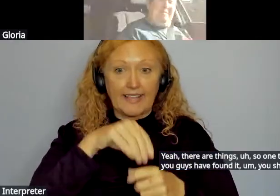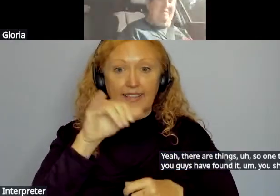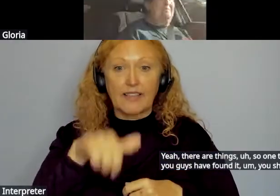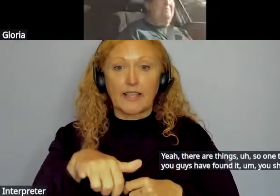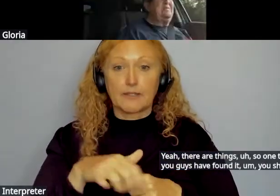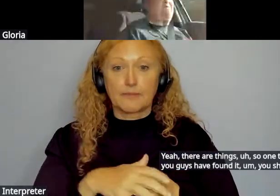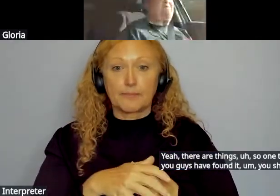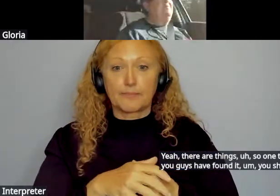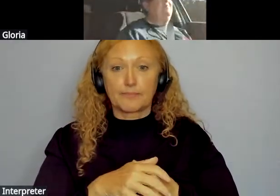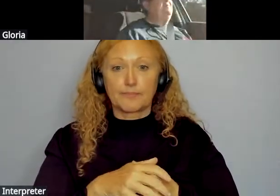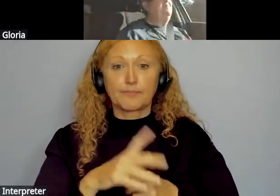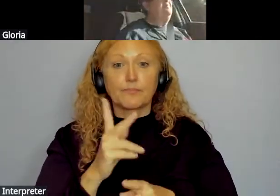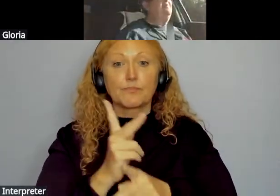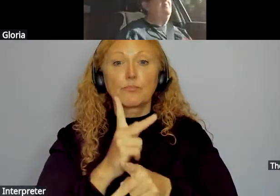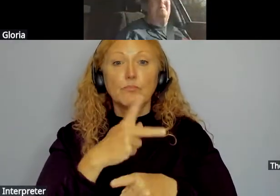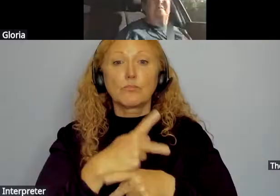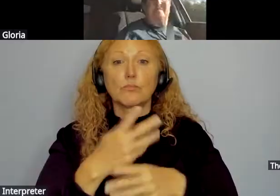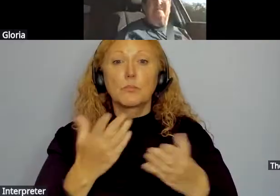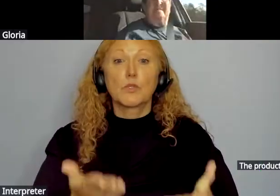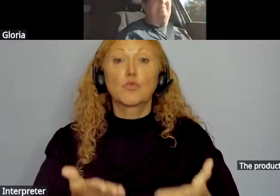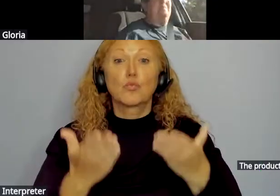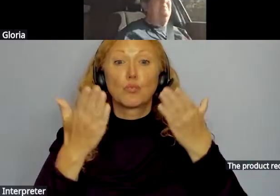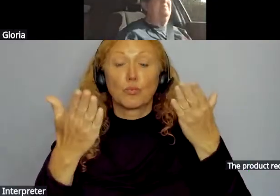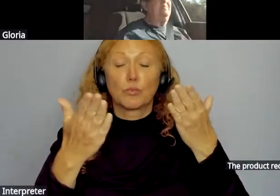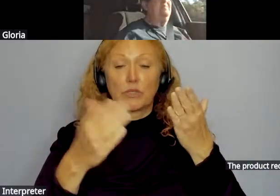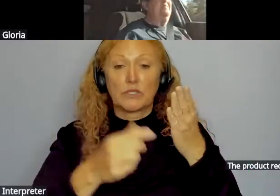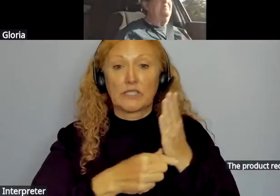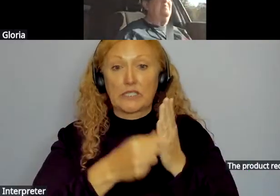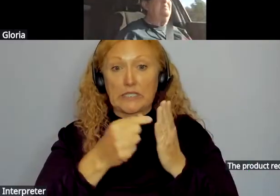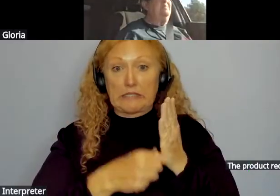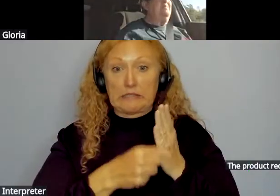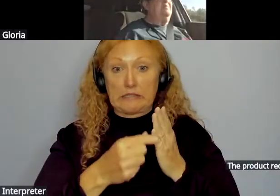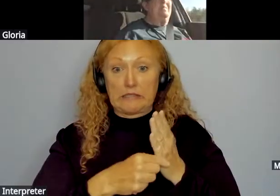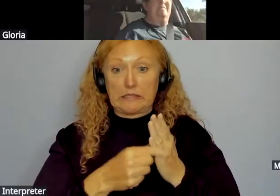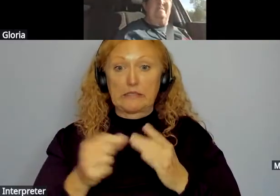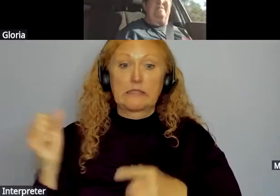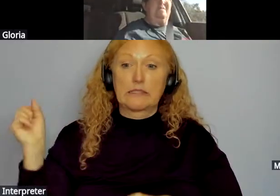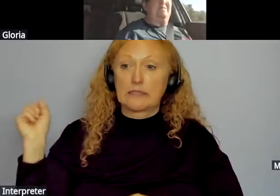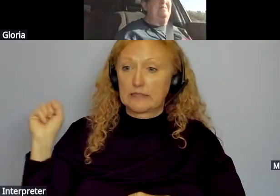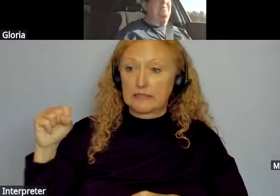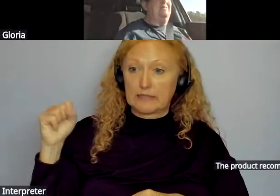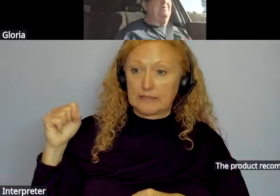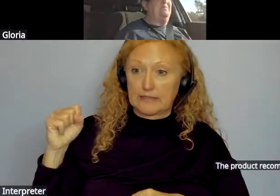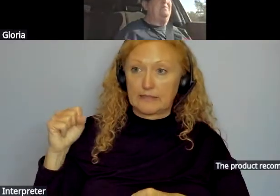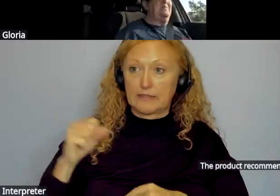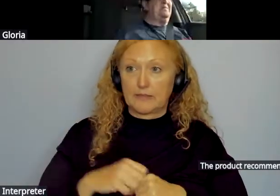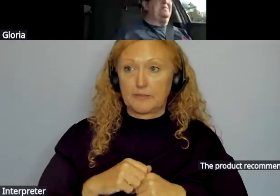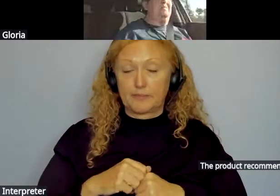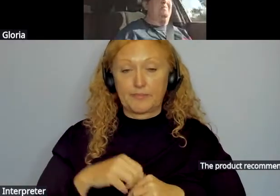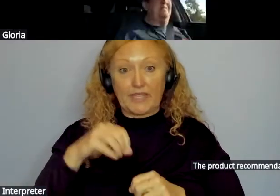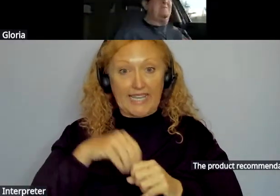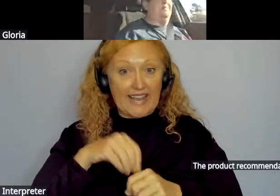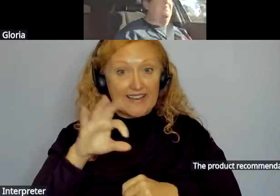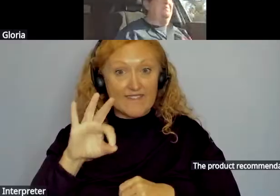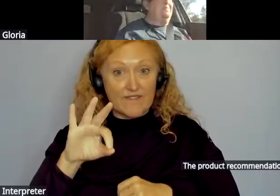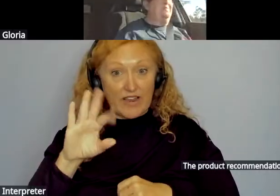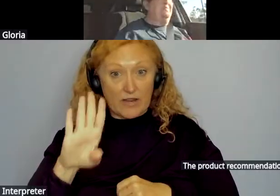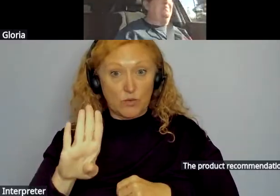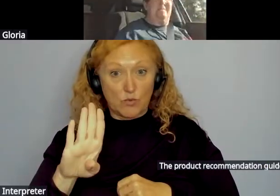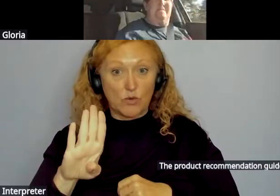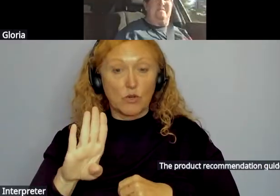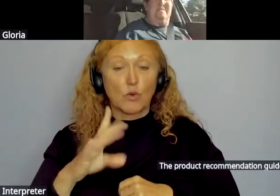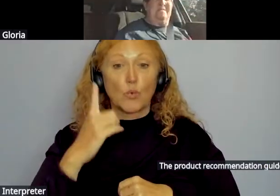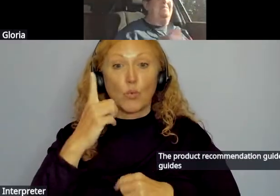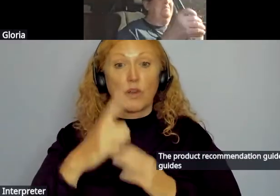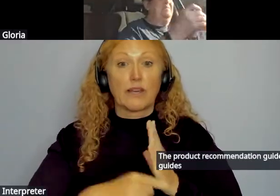The product recommendation guide Mm-hmm. that is inside of Facebook as one of the guides. I believe